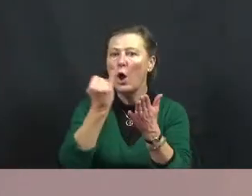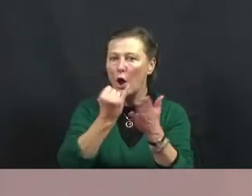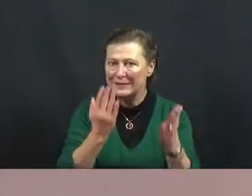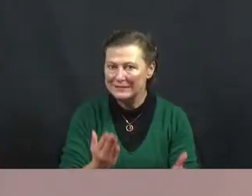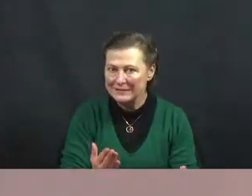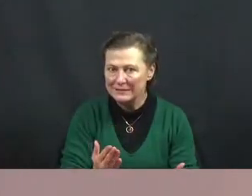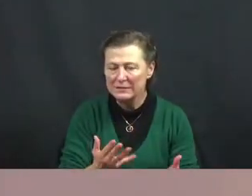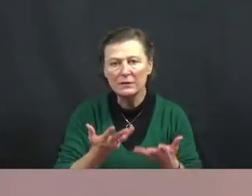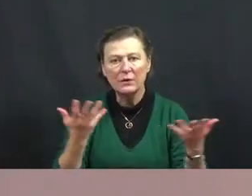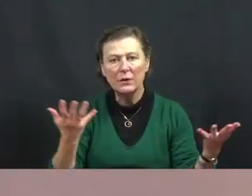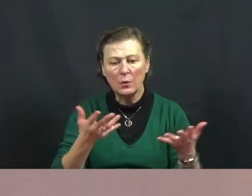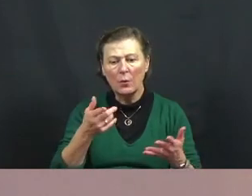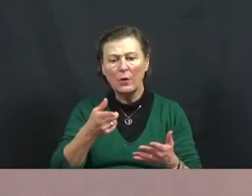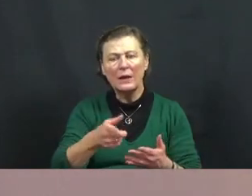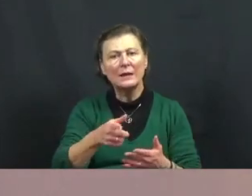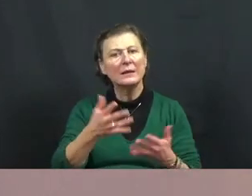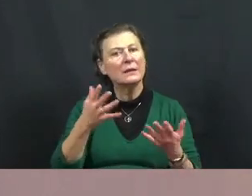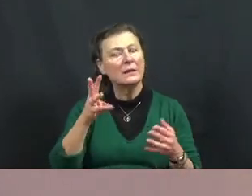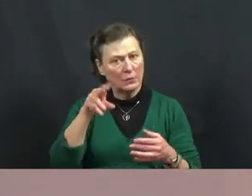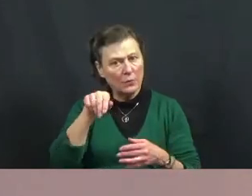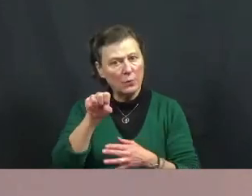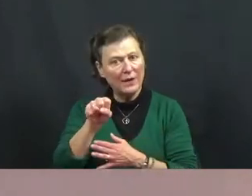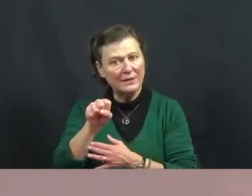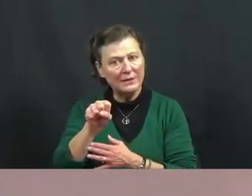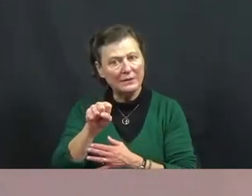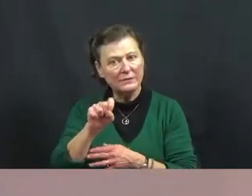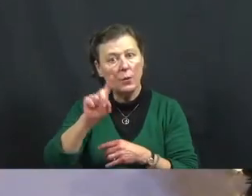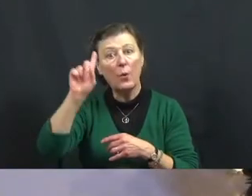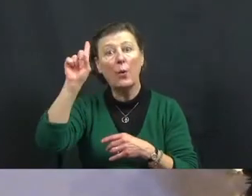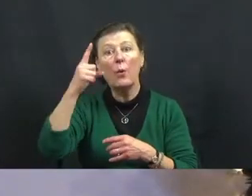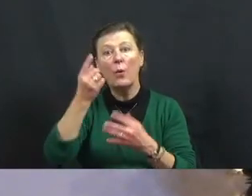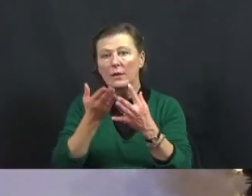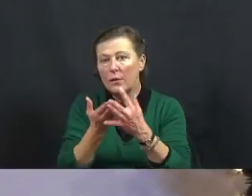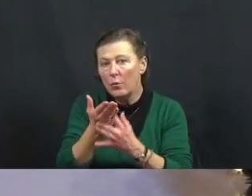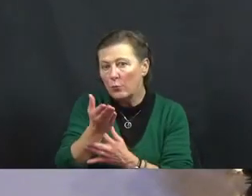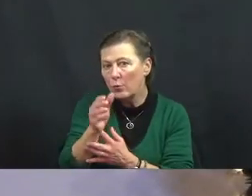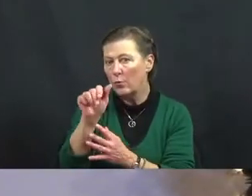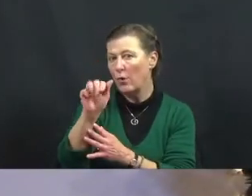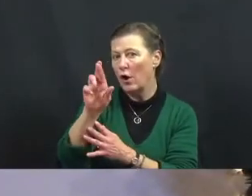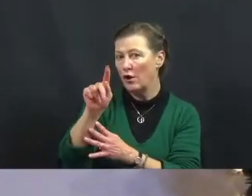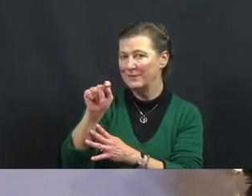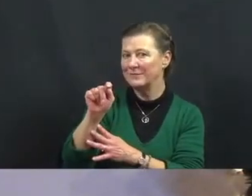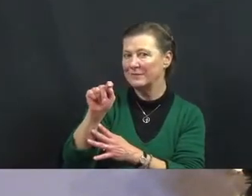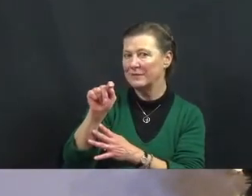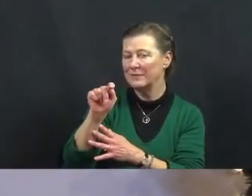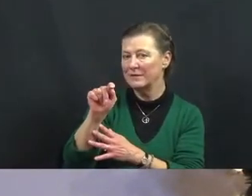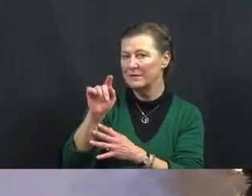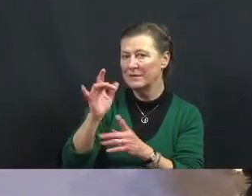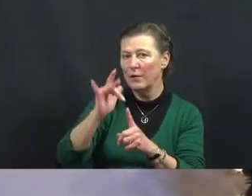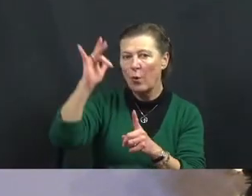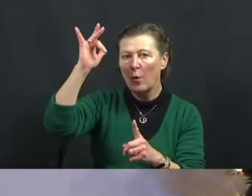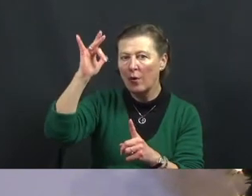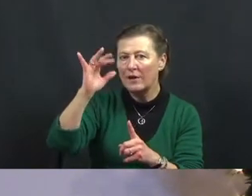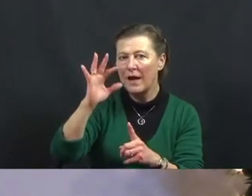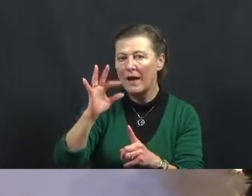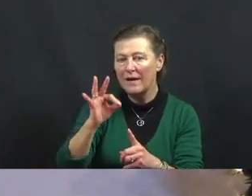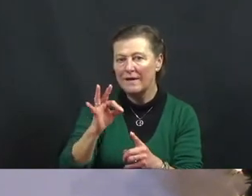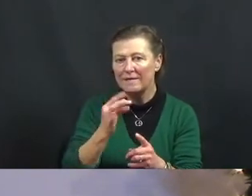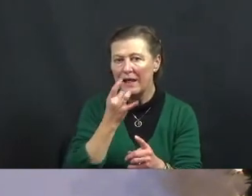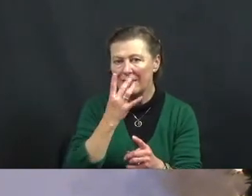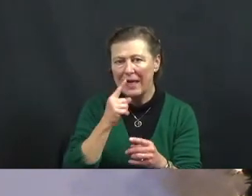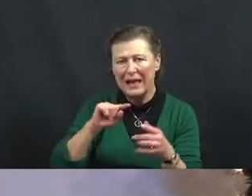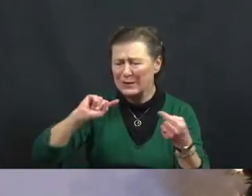what he was only through art. The thorns of life had wounded him